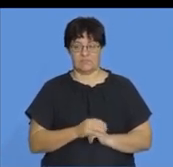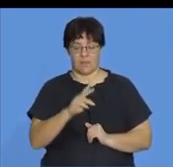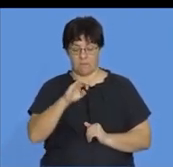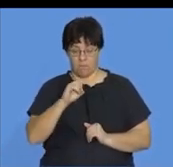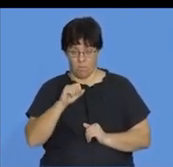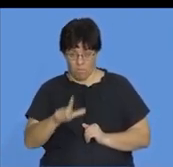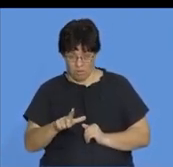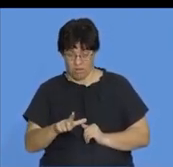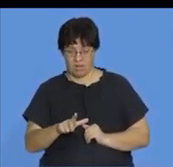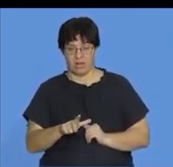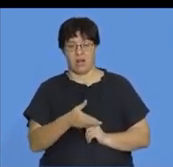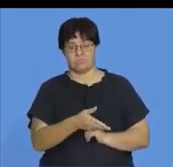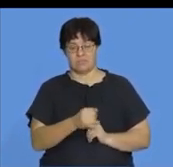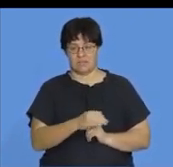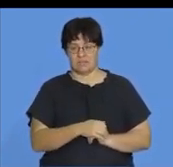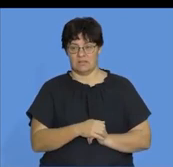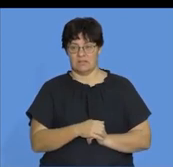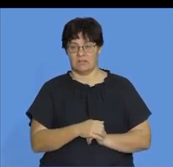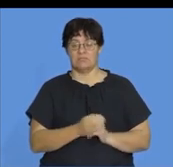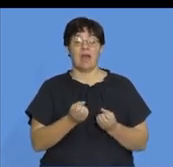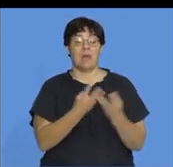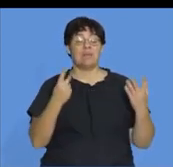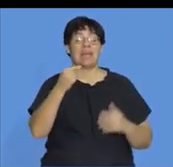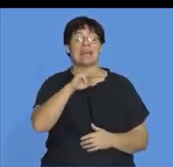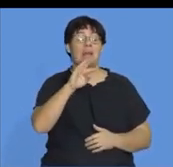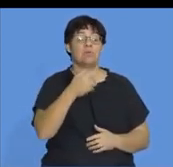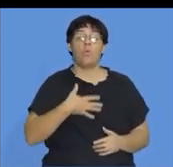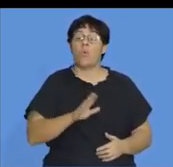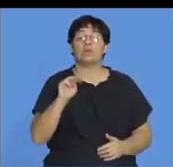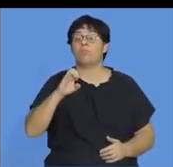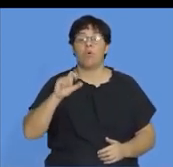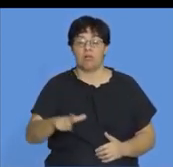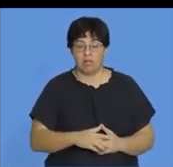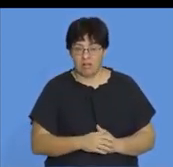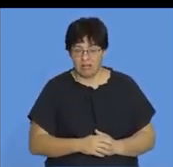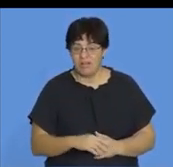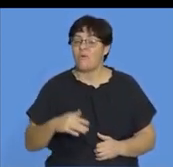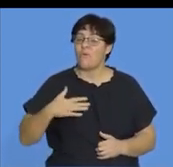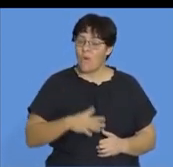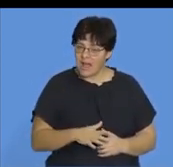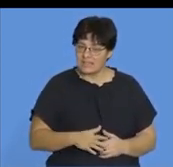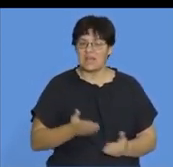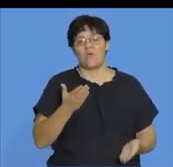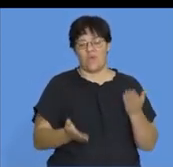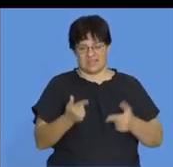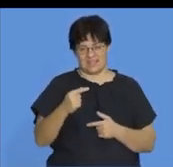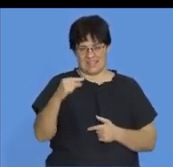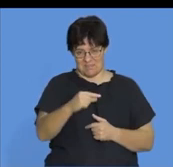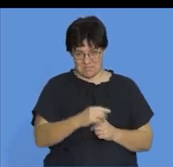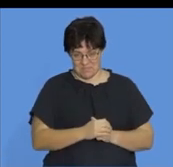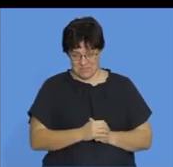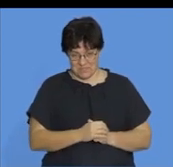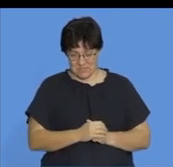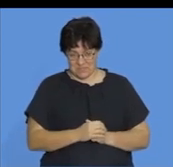0.06 moles are unreacted. But the question says, how many grams? So the moment it says grams, we're interested in which